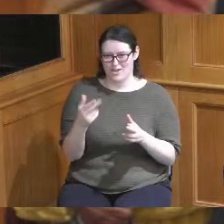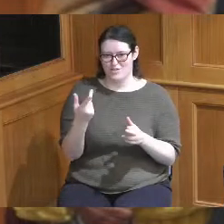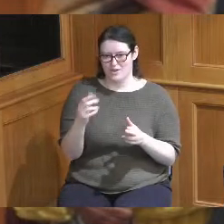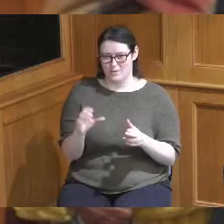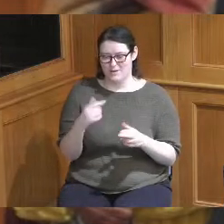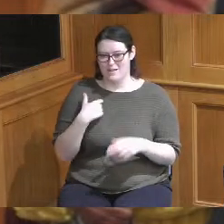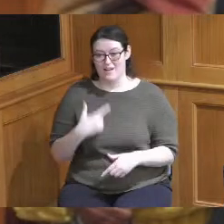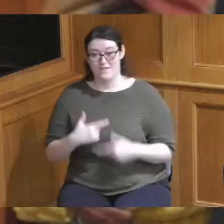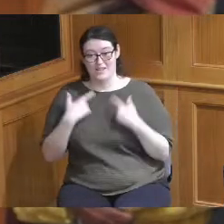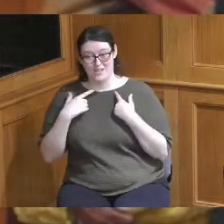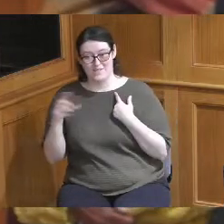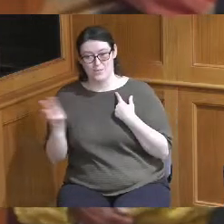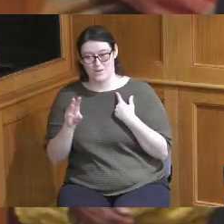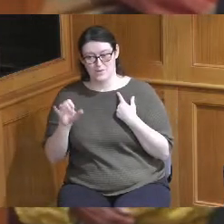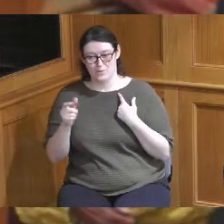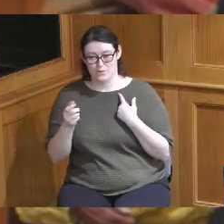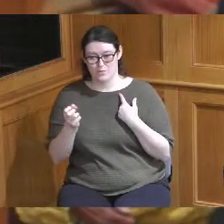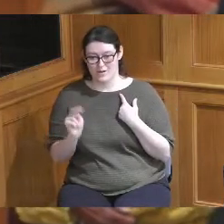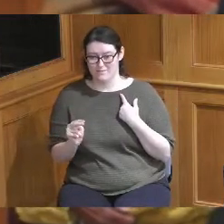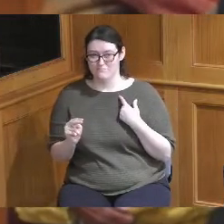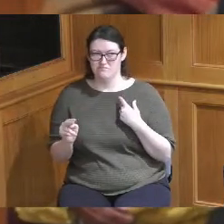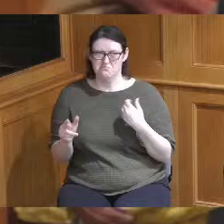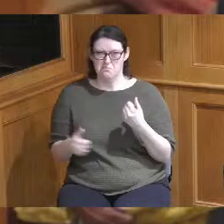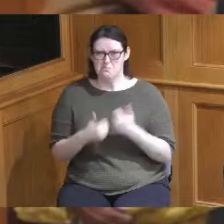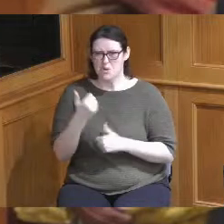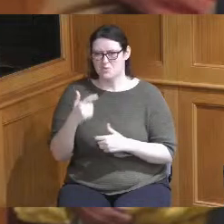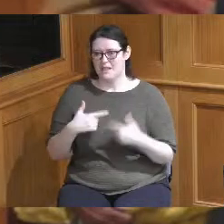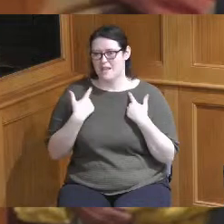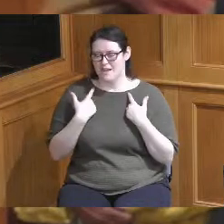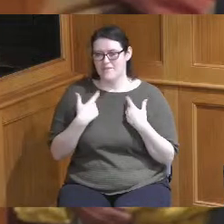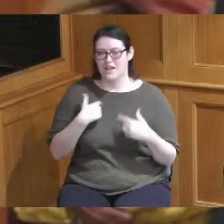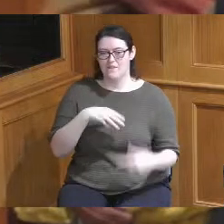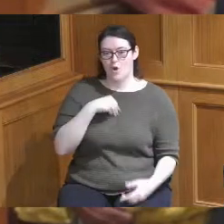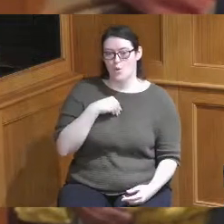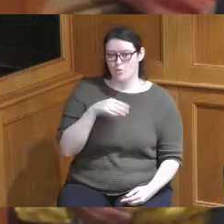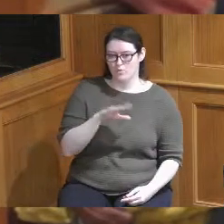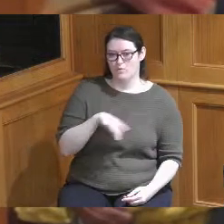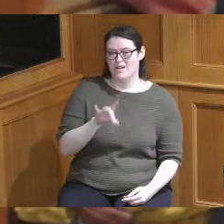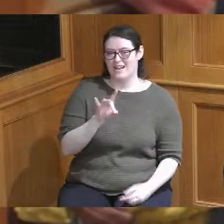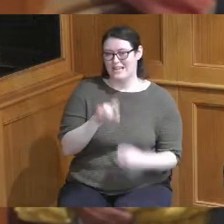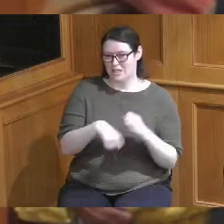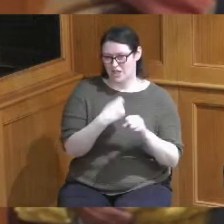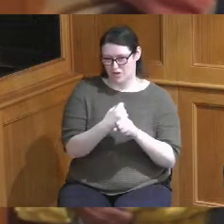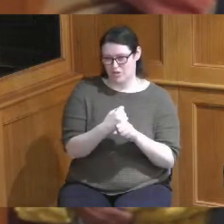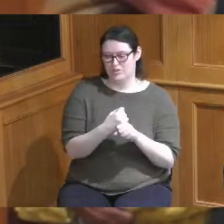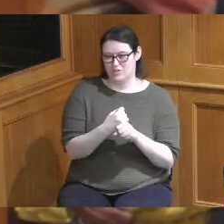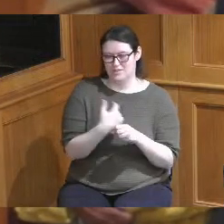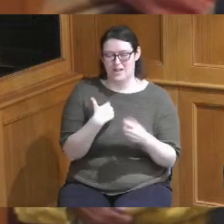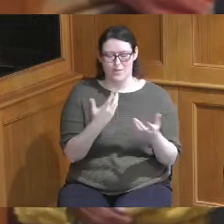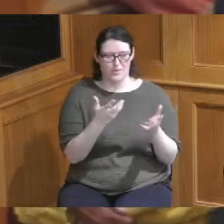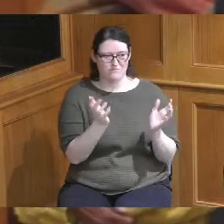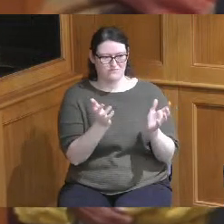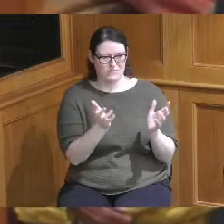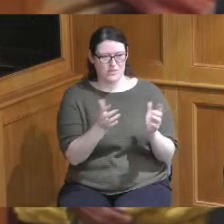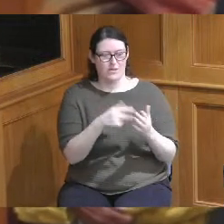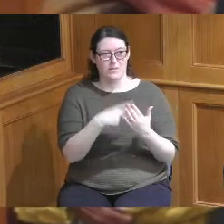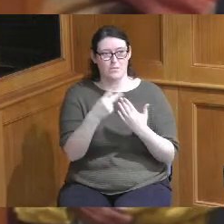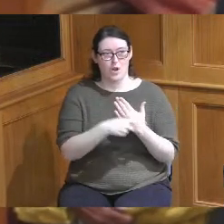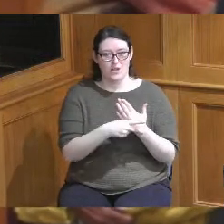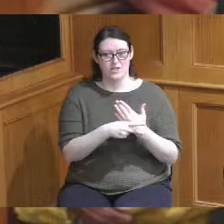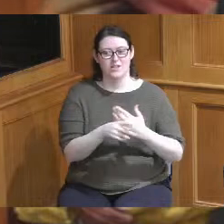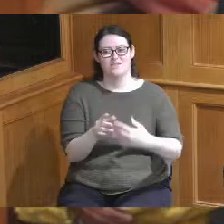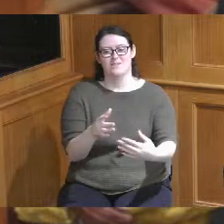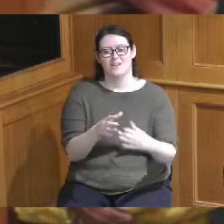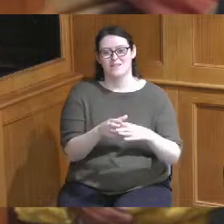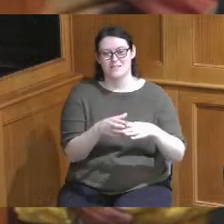West Coleraine for most of my life, and I've owned a home near the gun range for about 8 years. I'm here to speak with you about the project to expand it into the